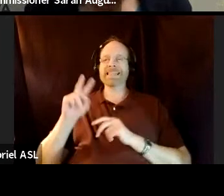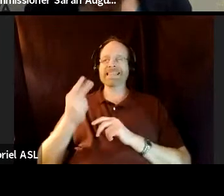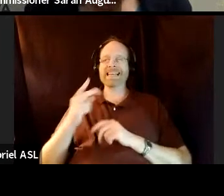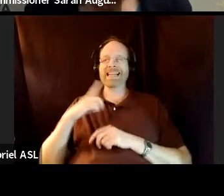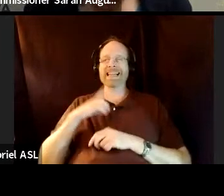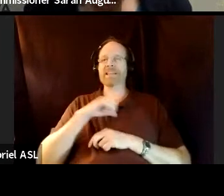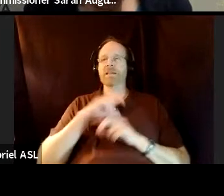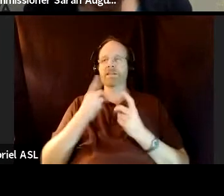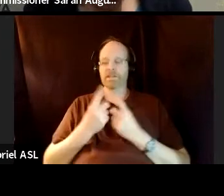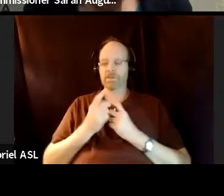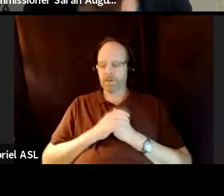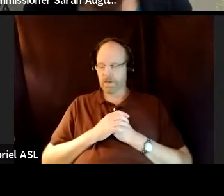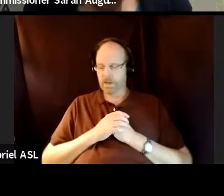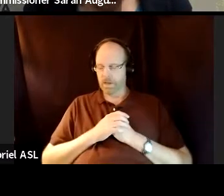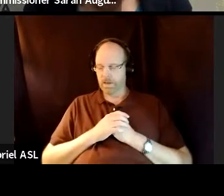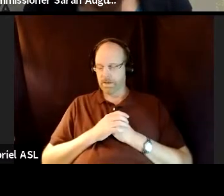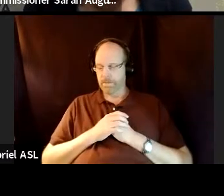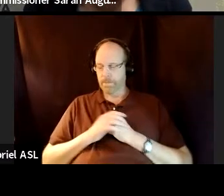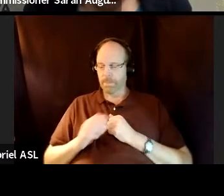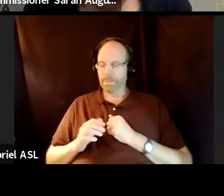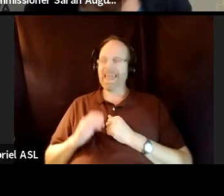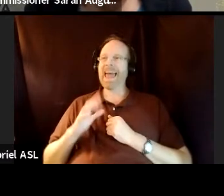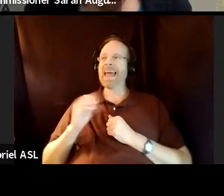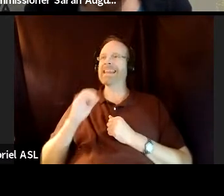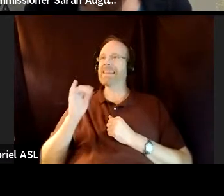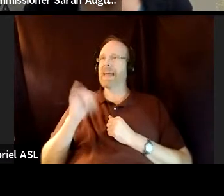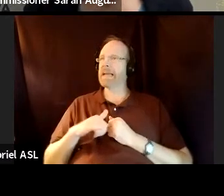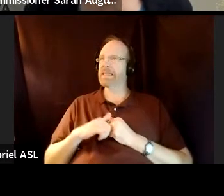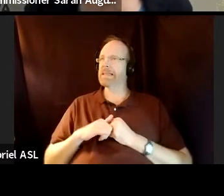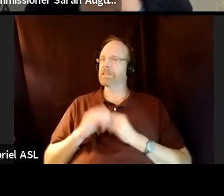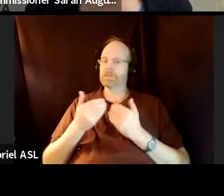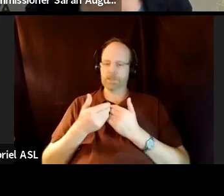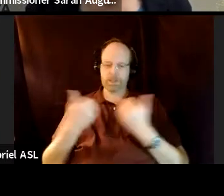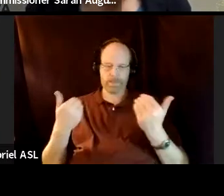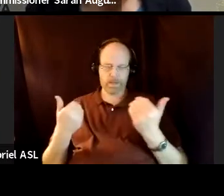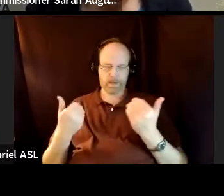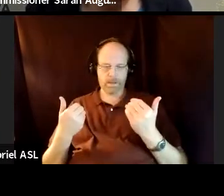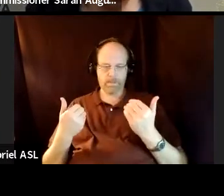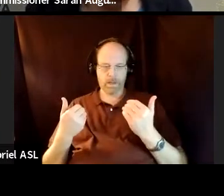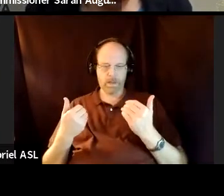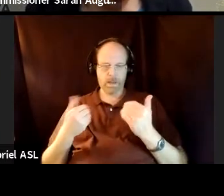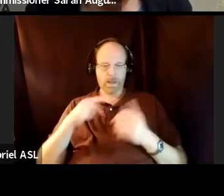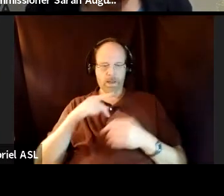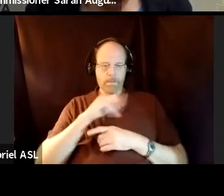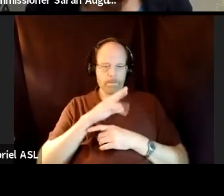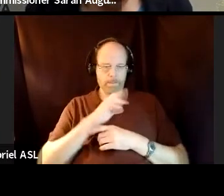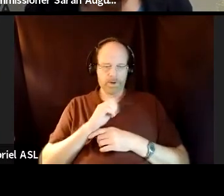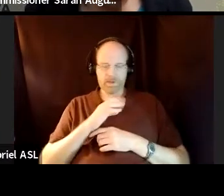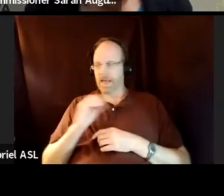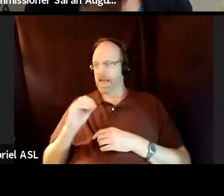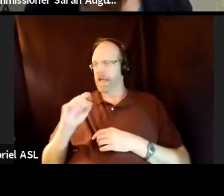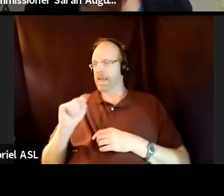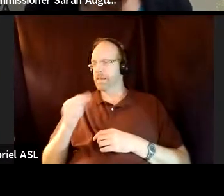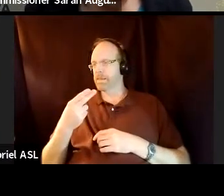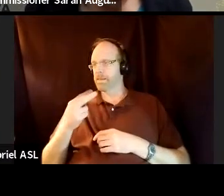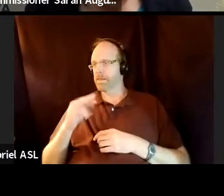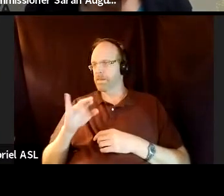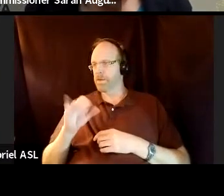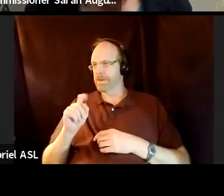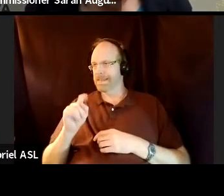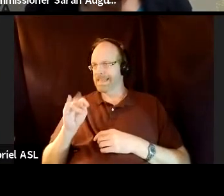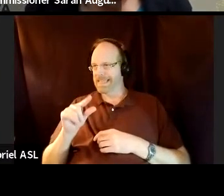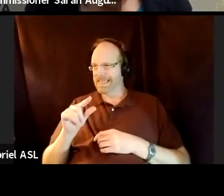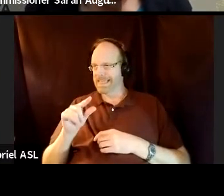Legislative District, and that is split between Pierce and Thurston counties, and it runs